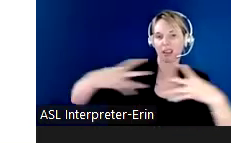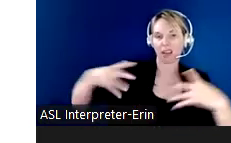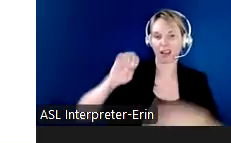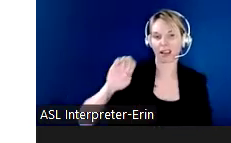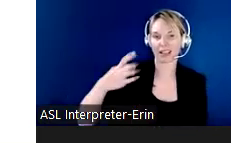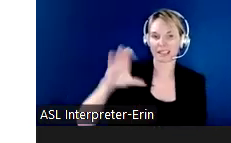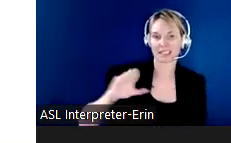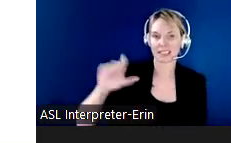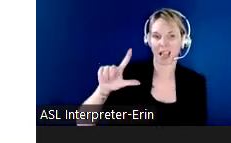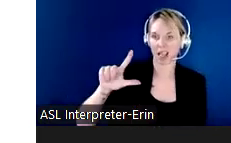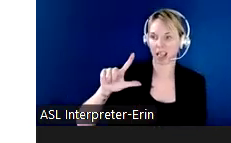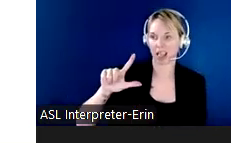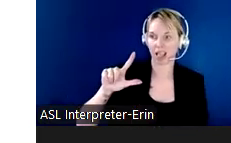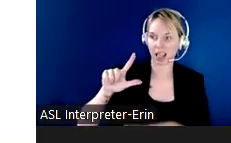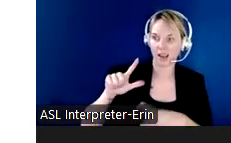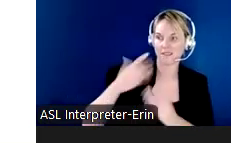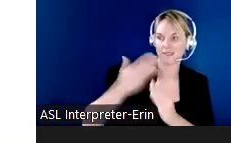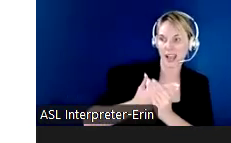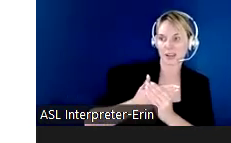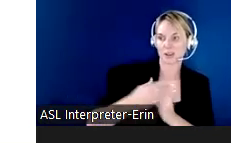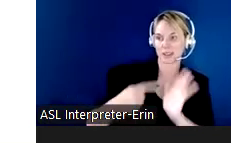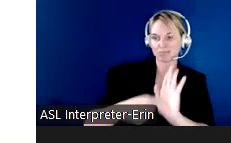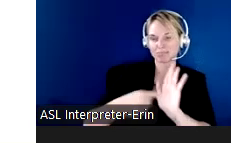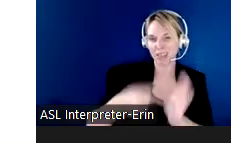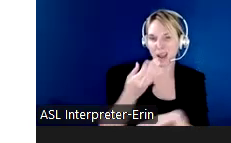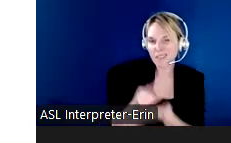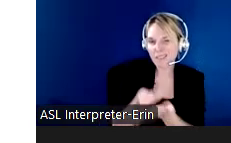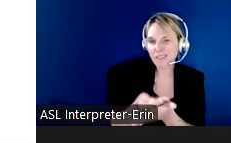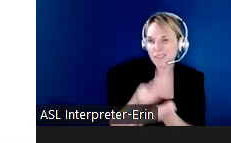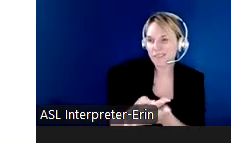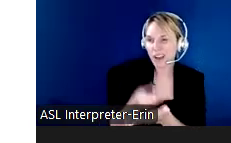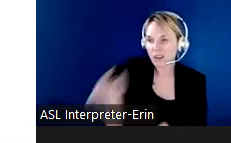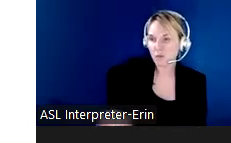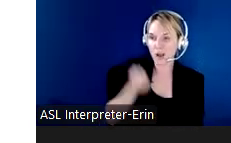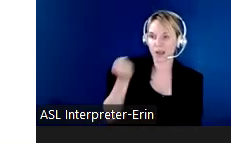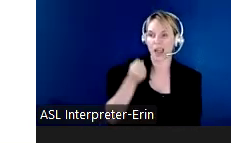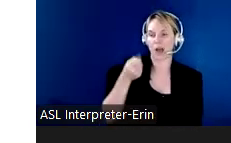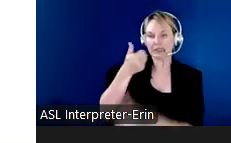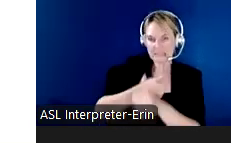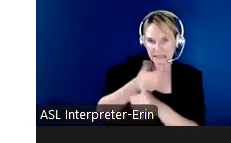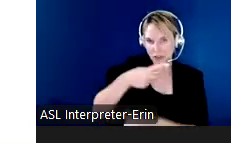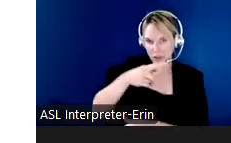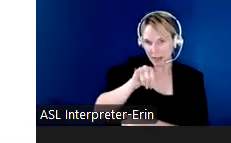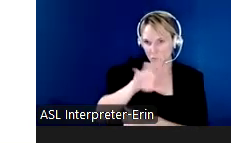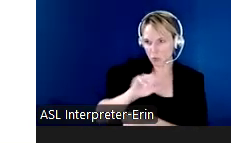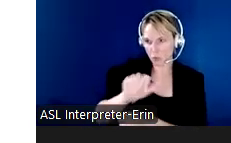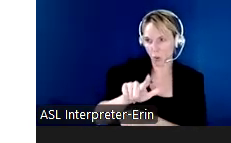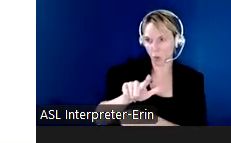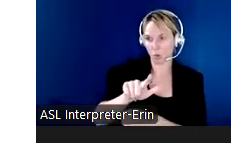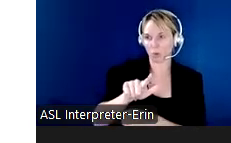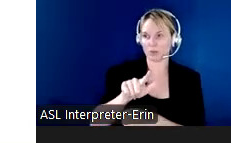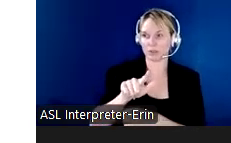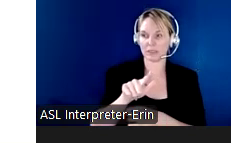withheld per payroll/individual. Is that uploaded on this site? No, so the what we call the